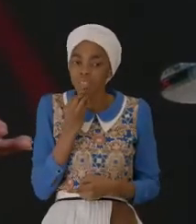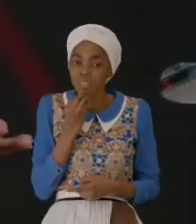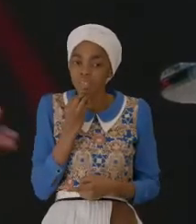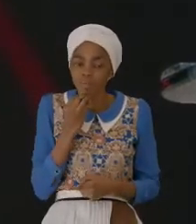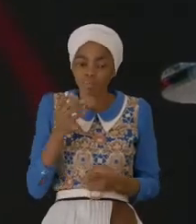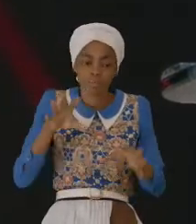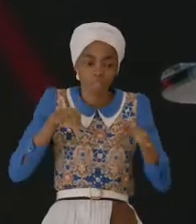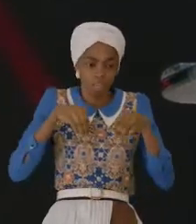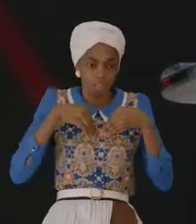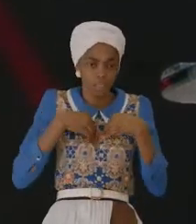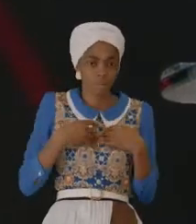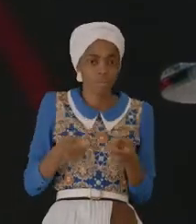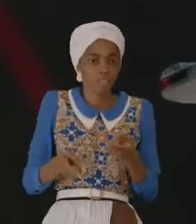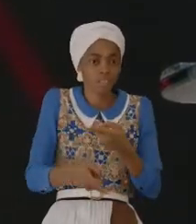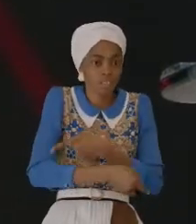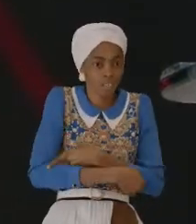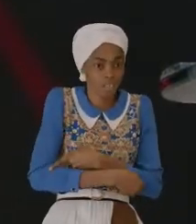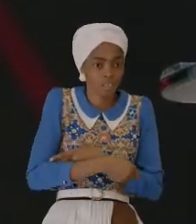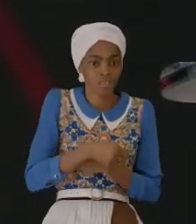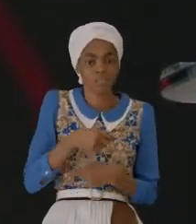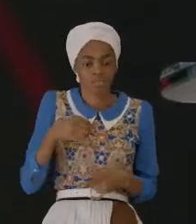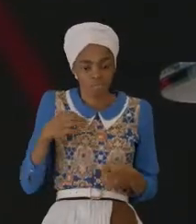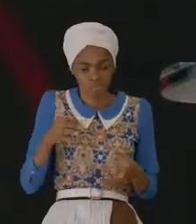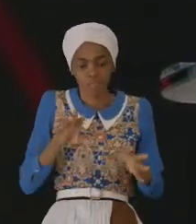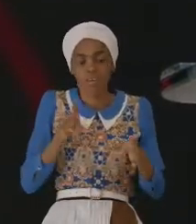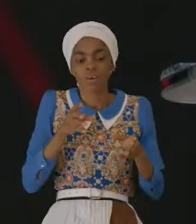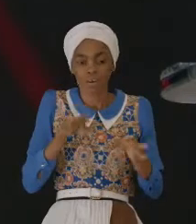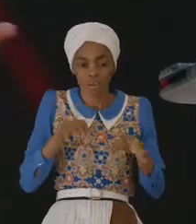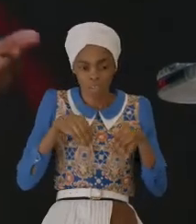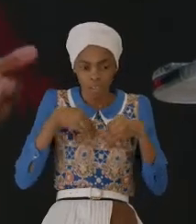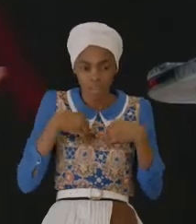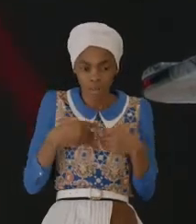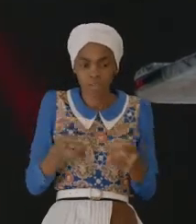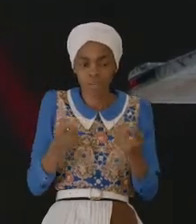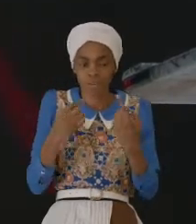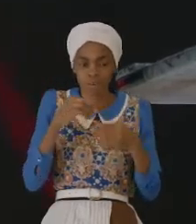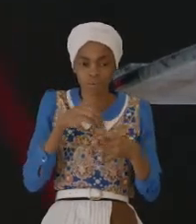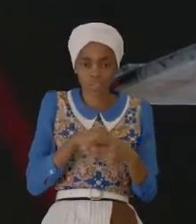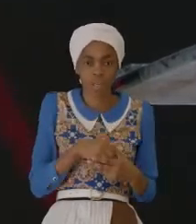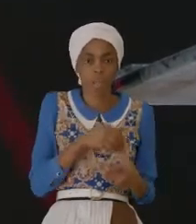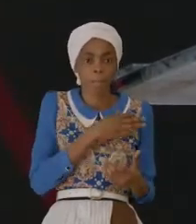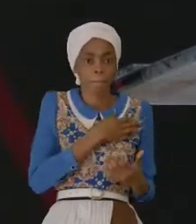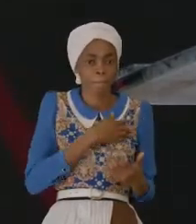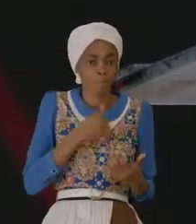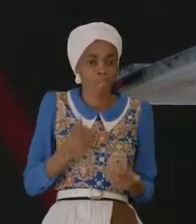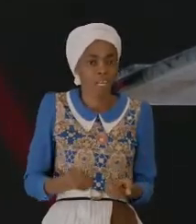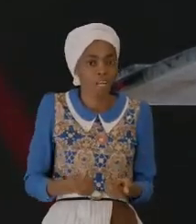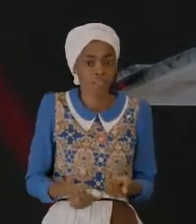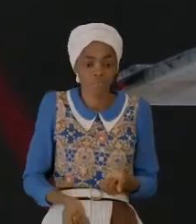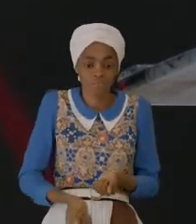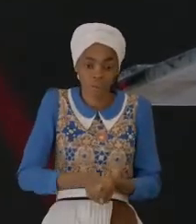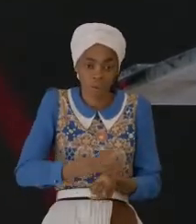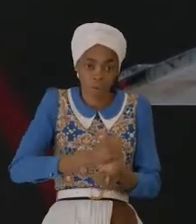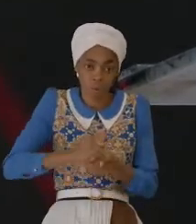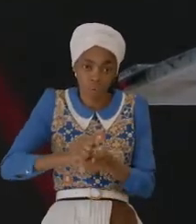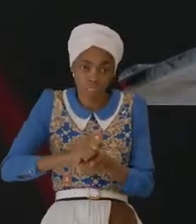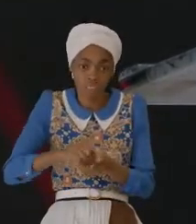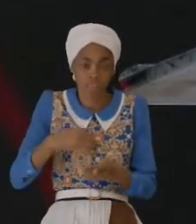that comes in and the washing of the Levites